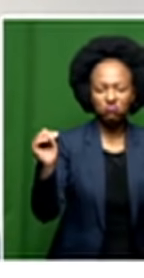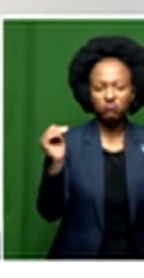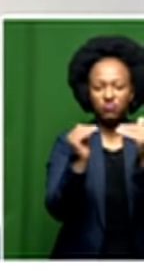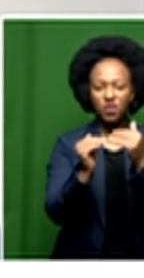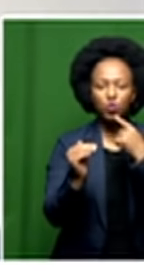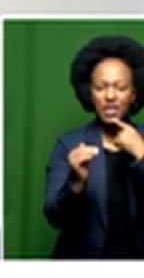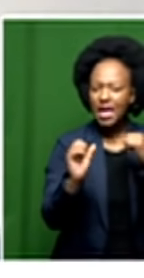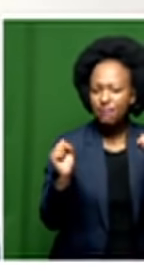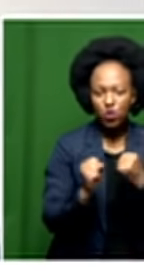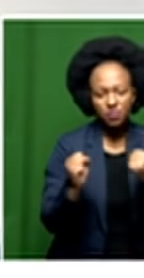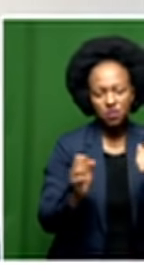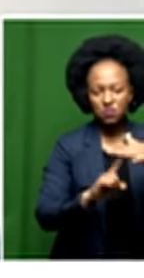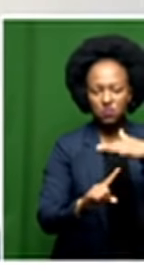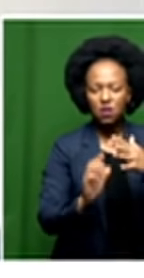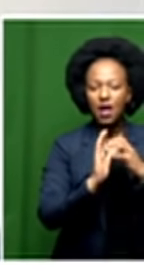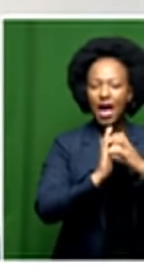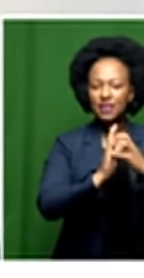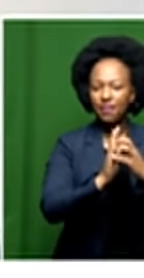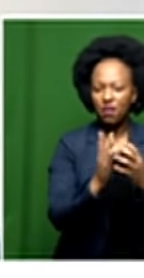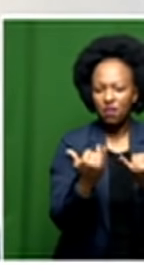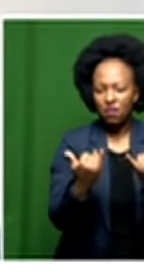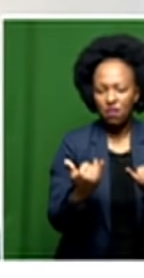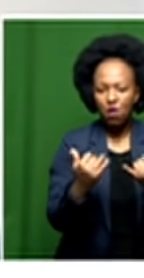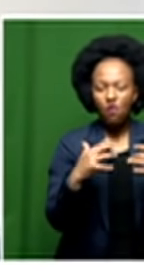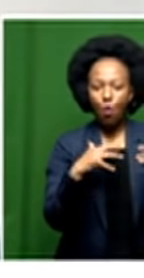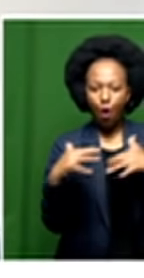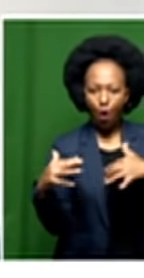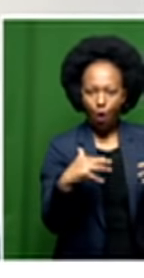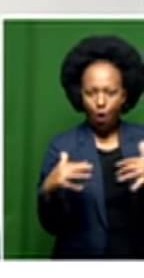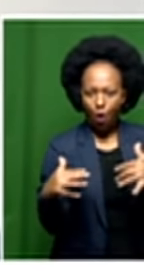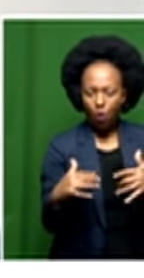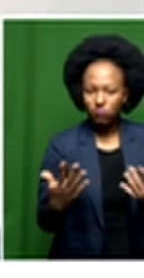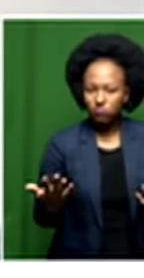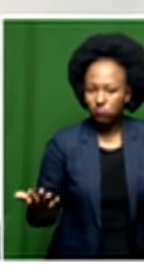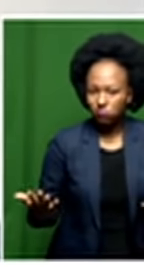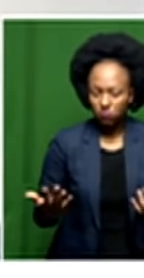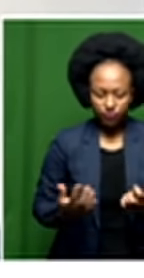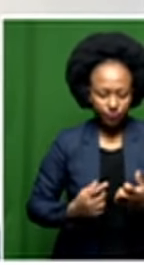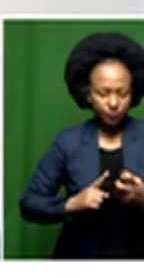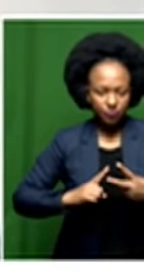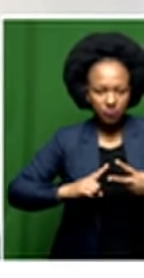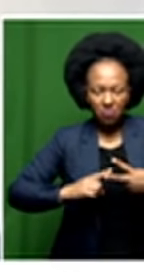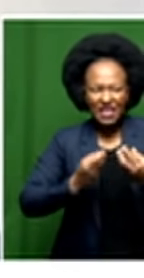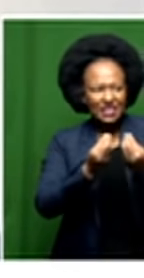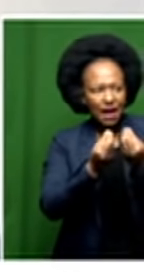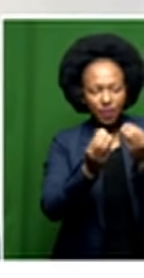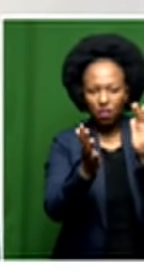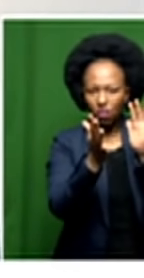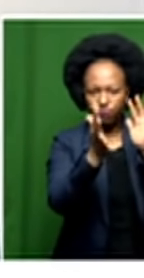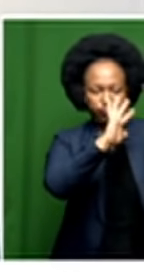accommodate the impossibility. Take, for instance, a situation of war, or take a different disaster, which is not